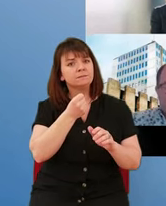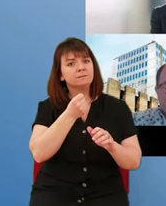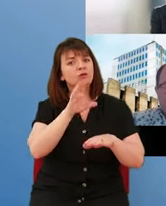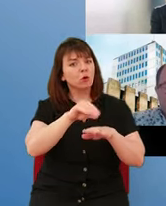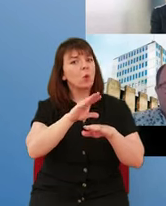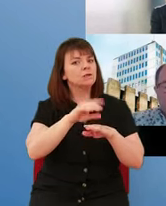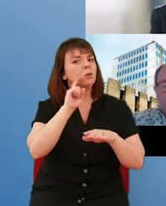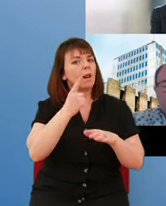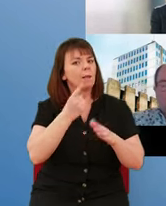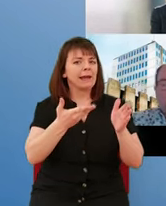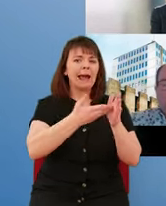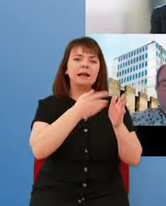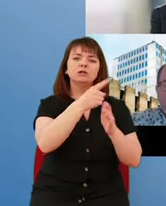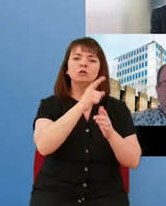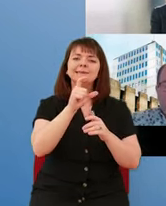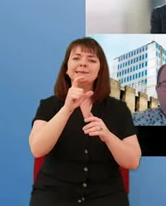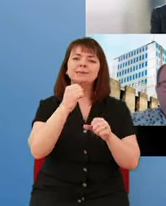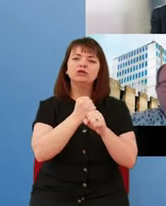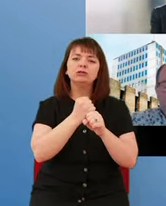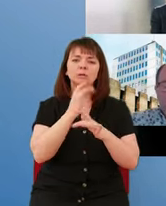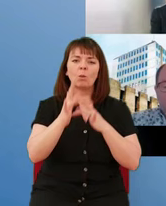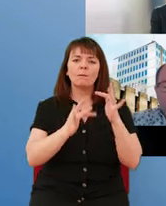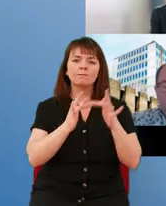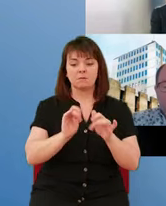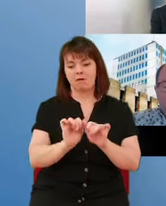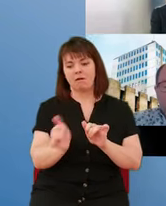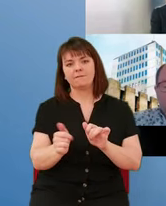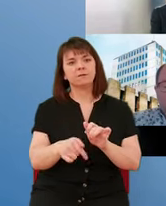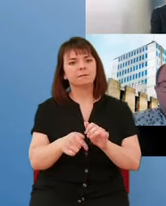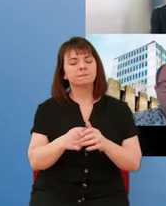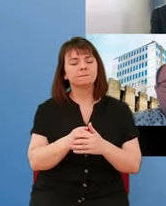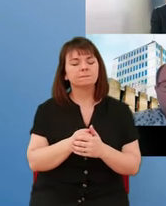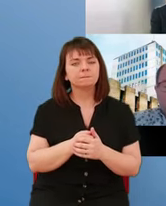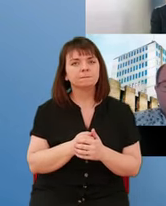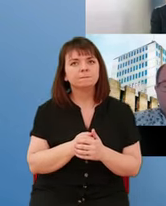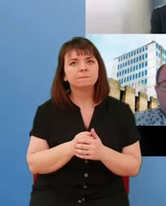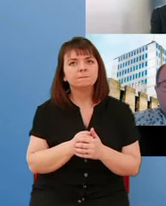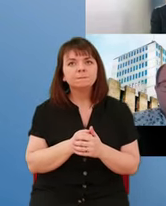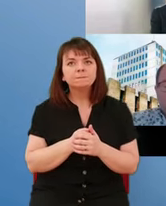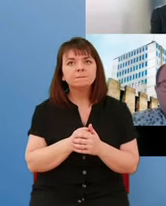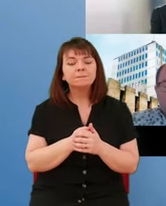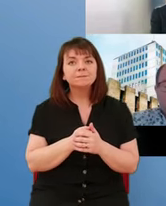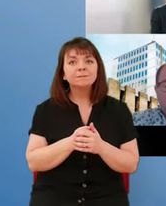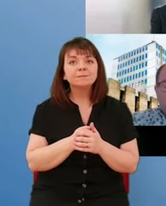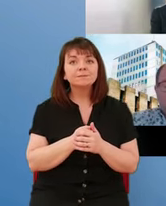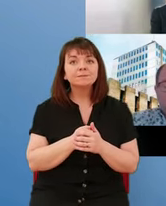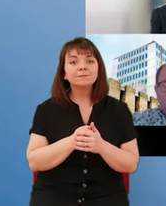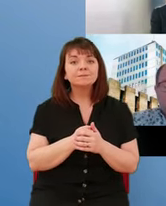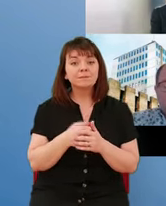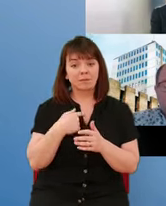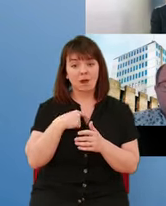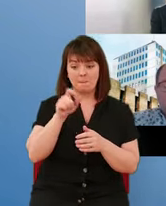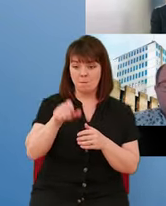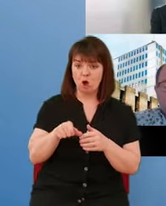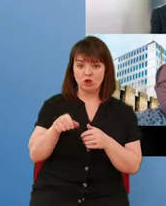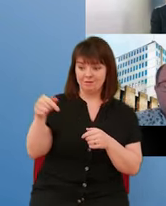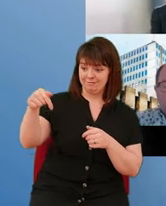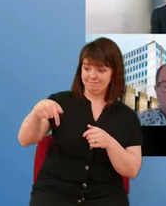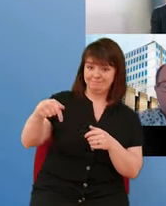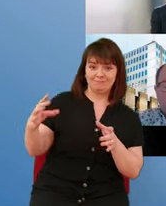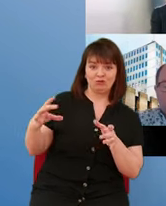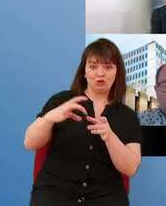be put on the website, the CCG website afterwards. Be joined by